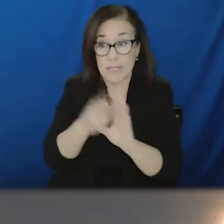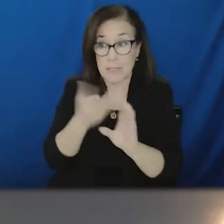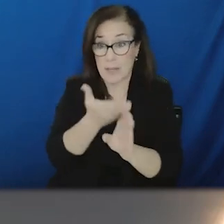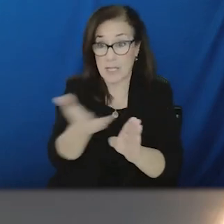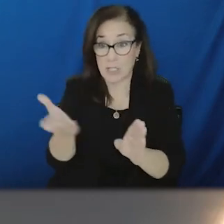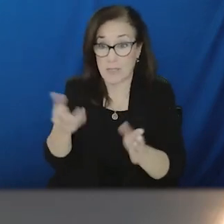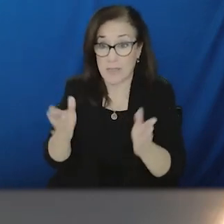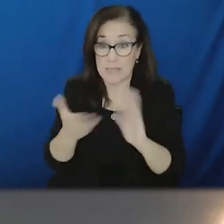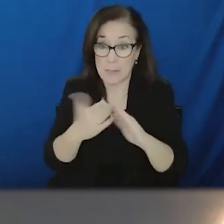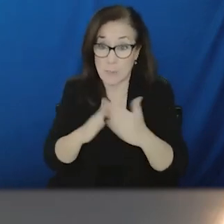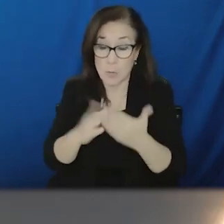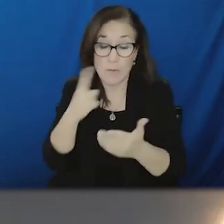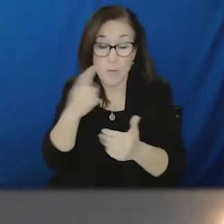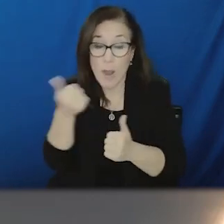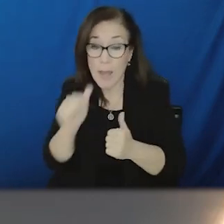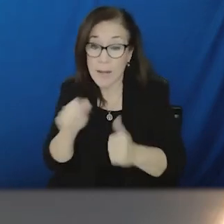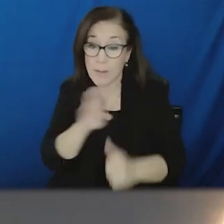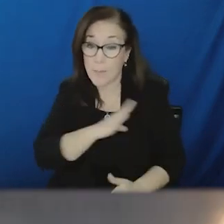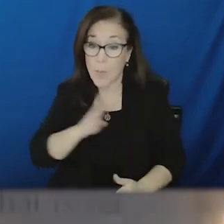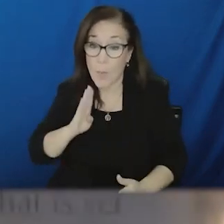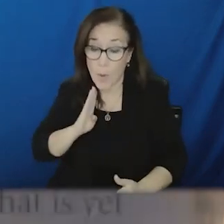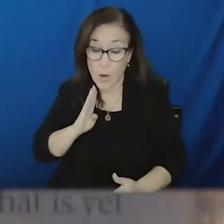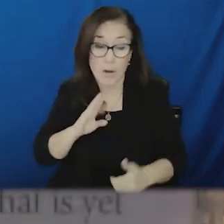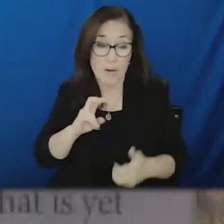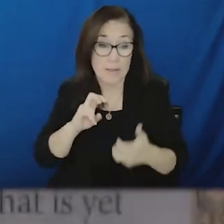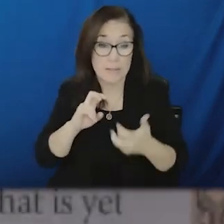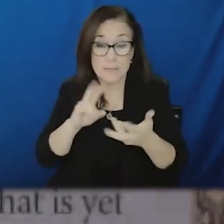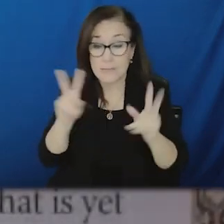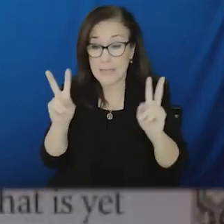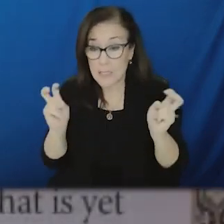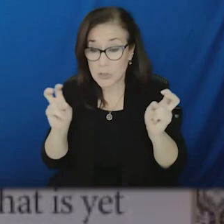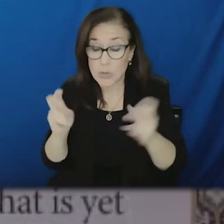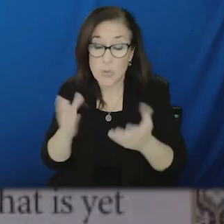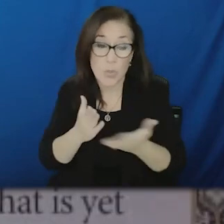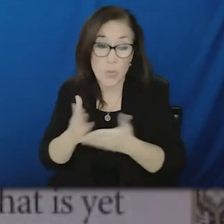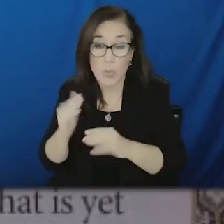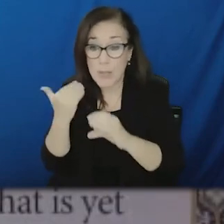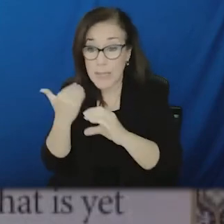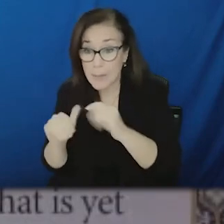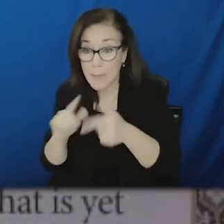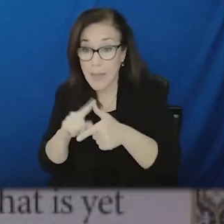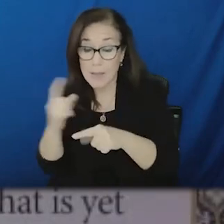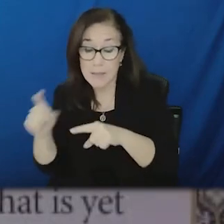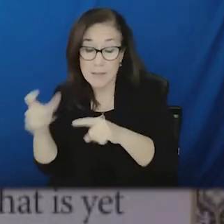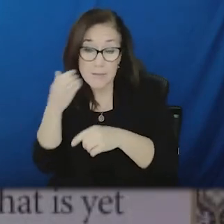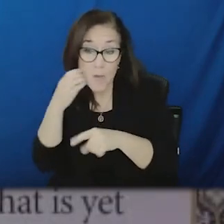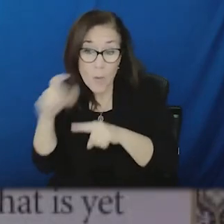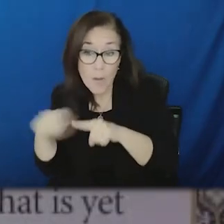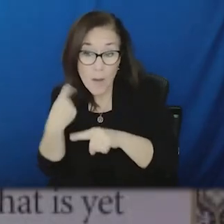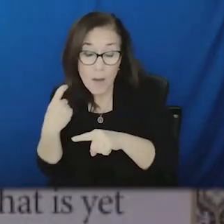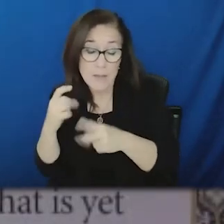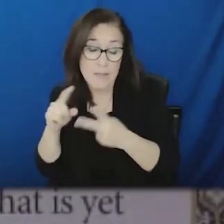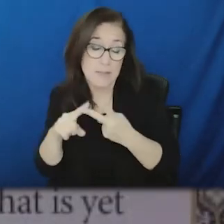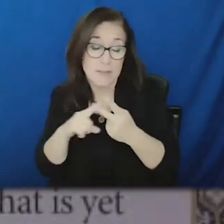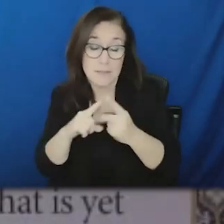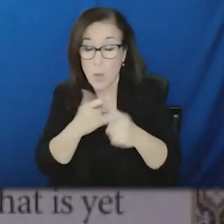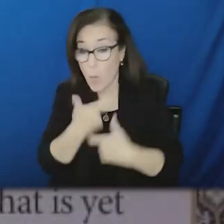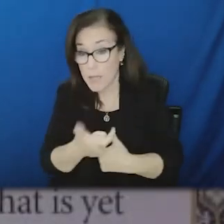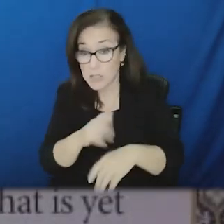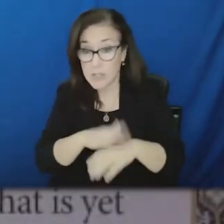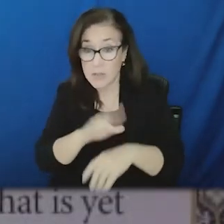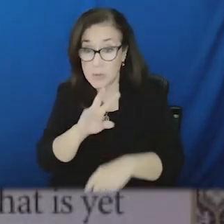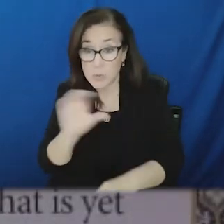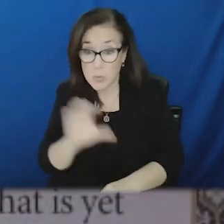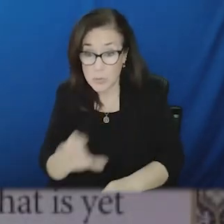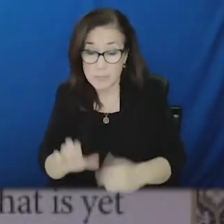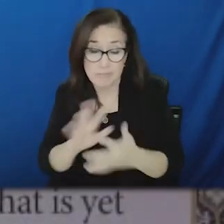in board issues, whether through emails, phone calls, meetings, committees, or by attending in Zoom. And